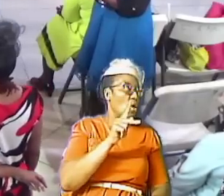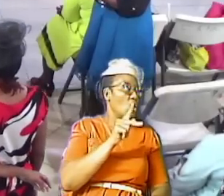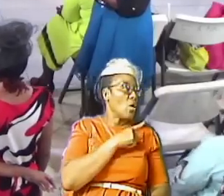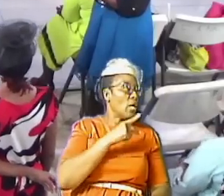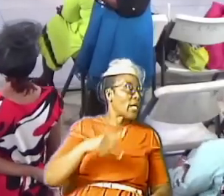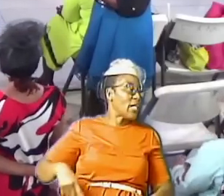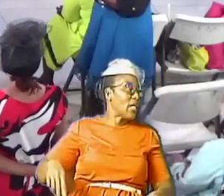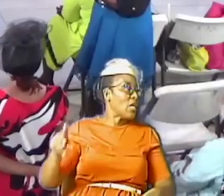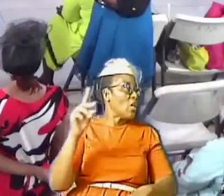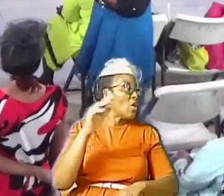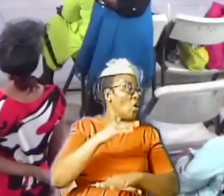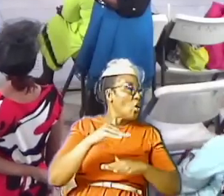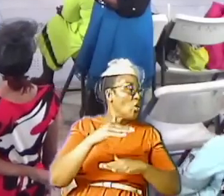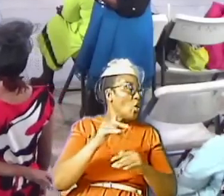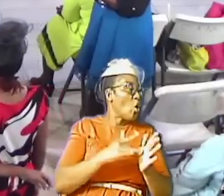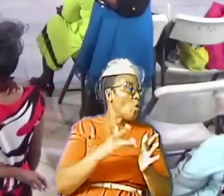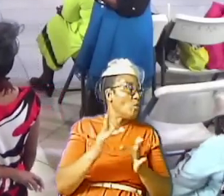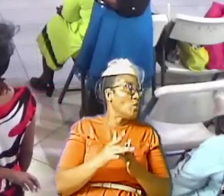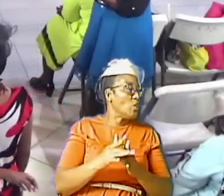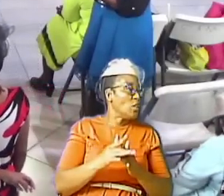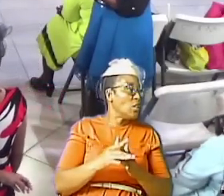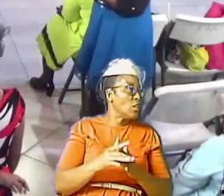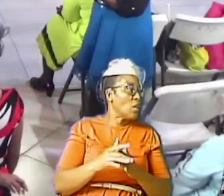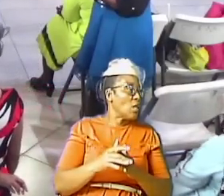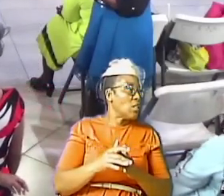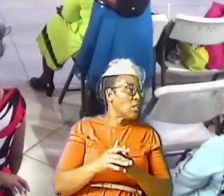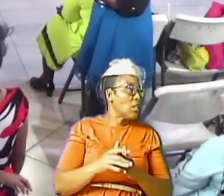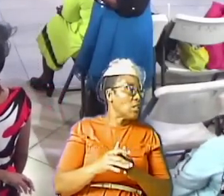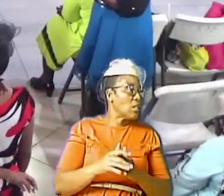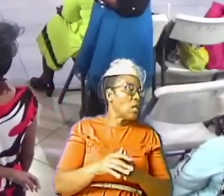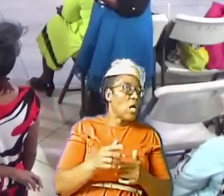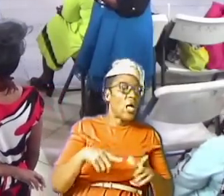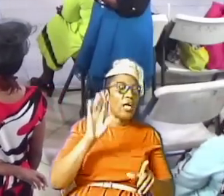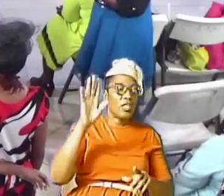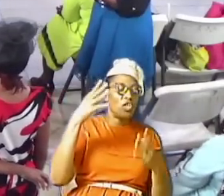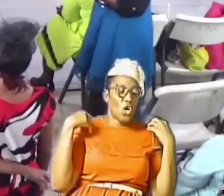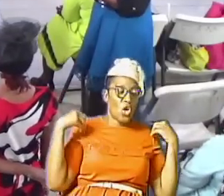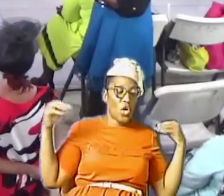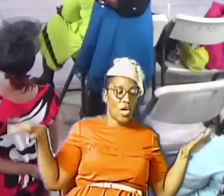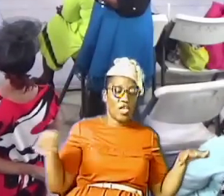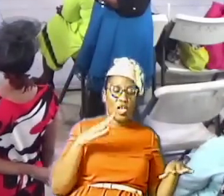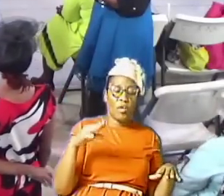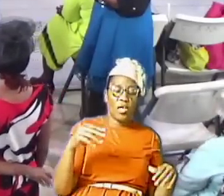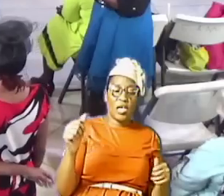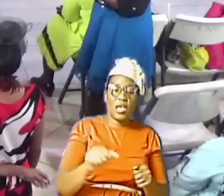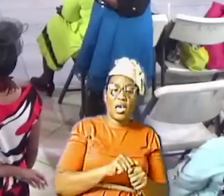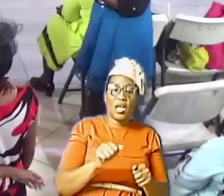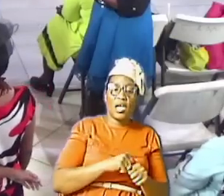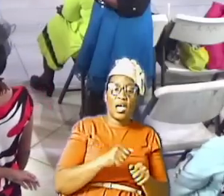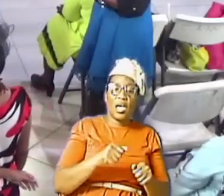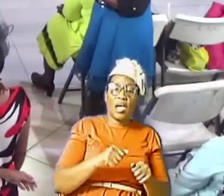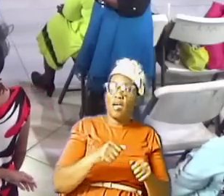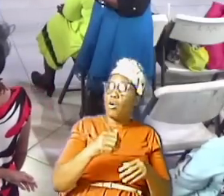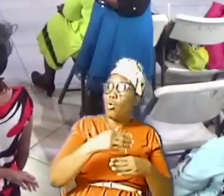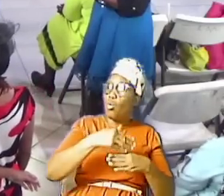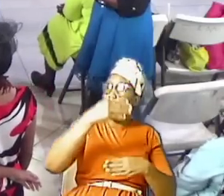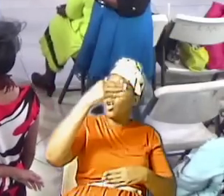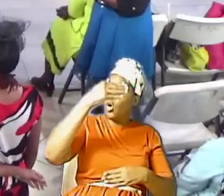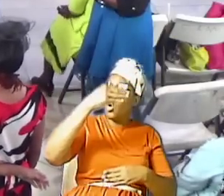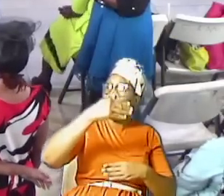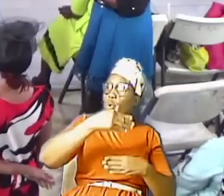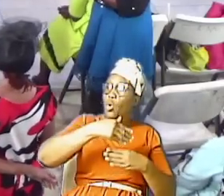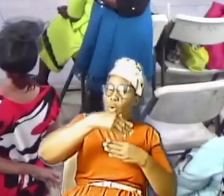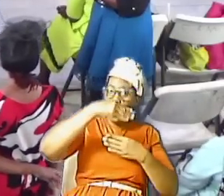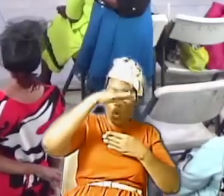will dispatch your angels round about her dwelling, at every window, at every door, at the four corners of her room. I